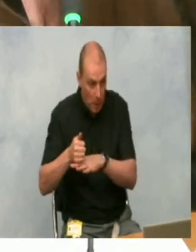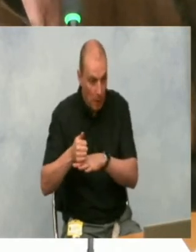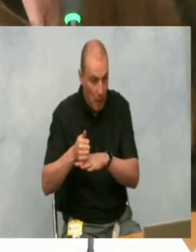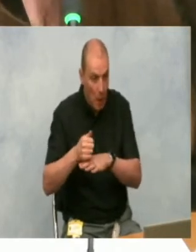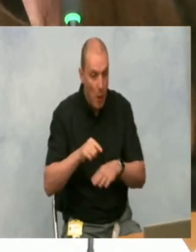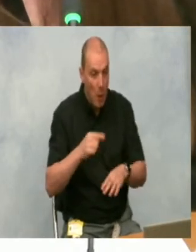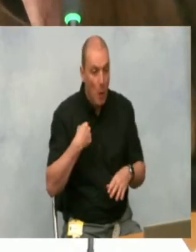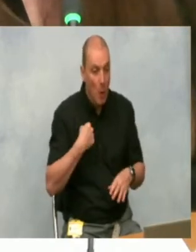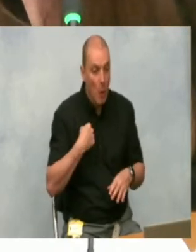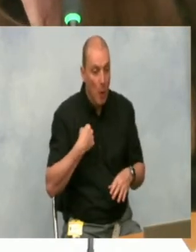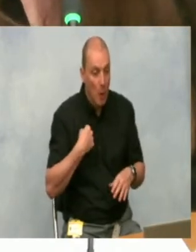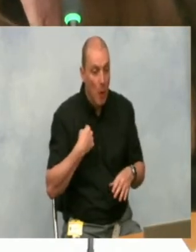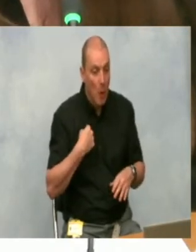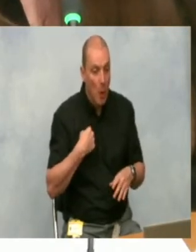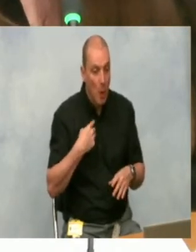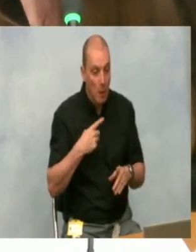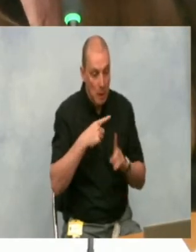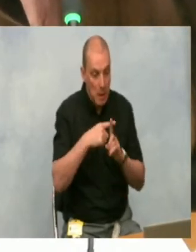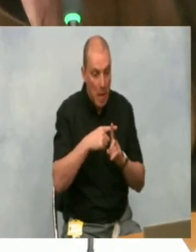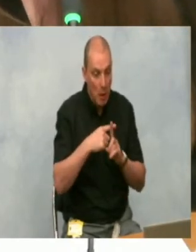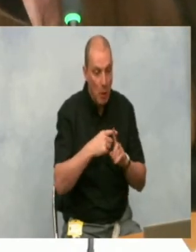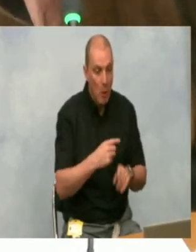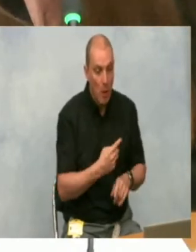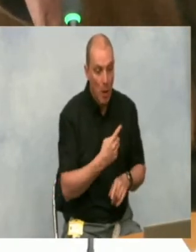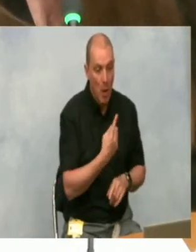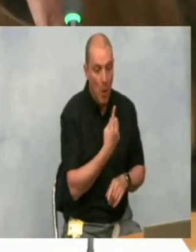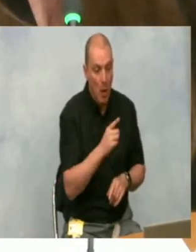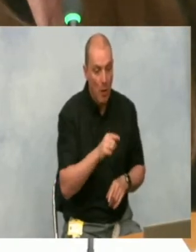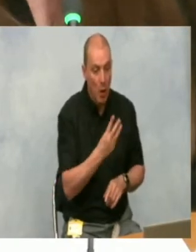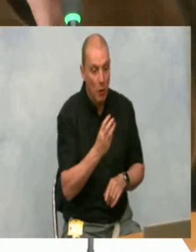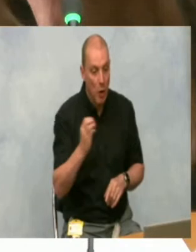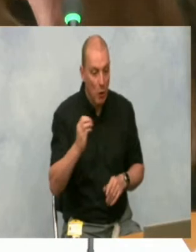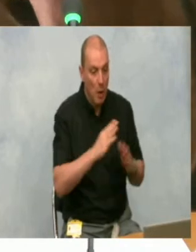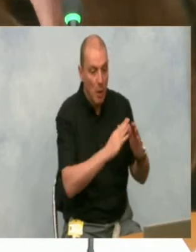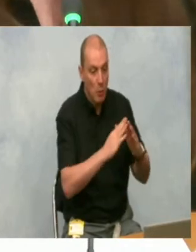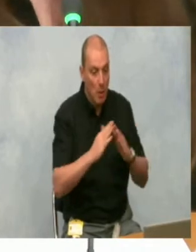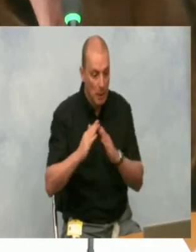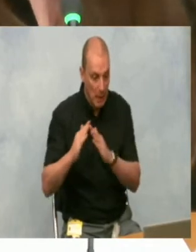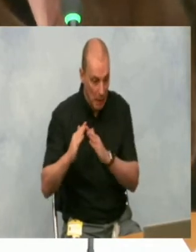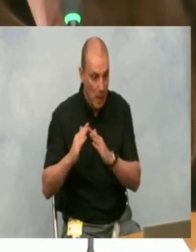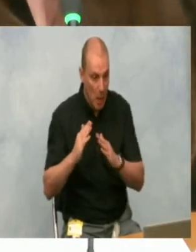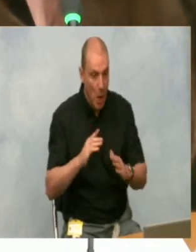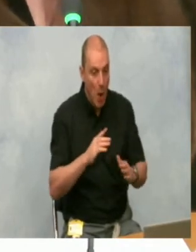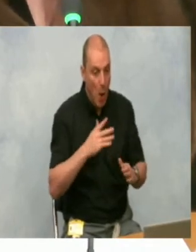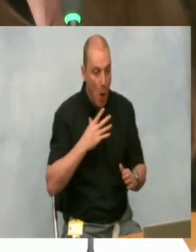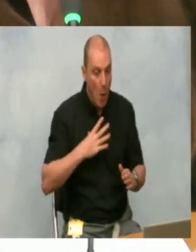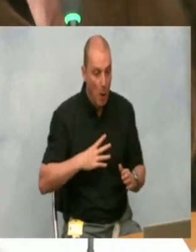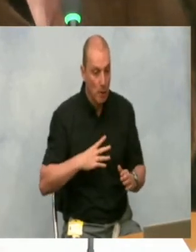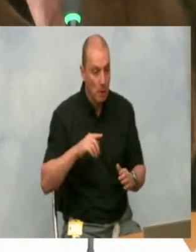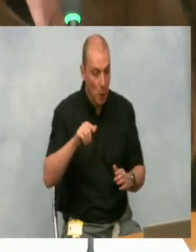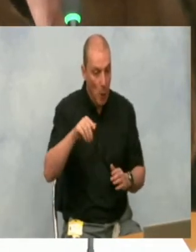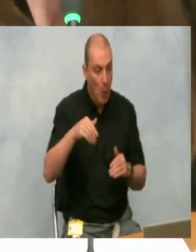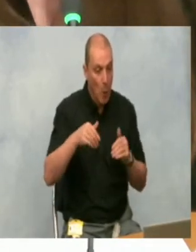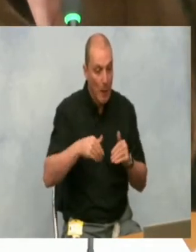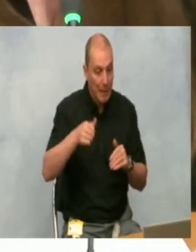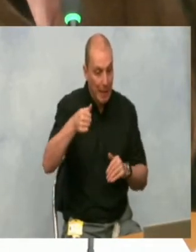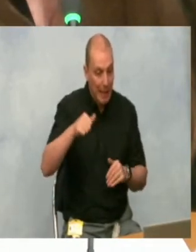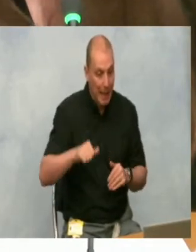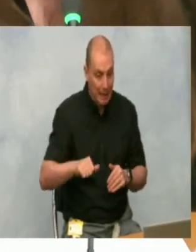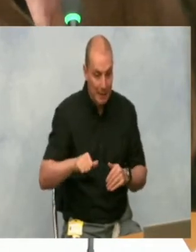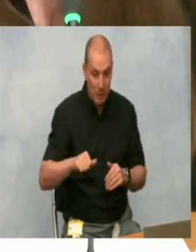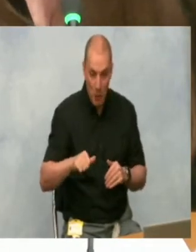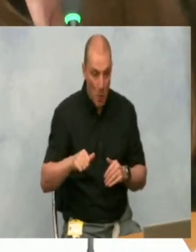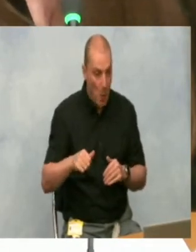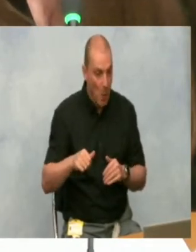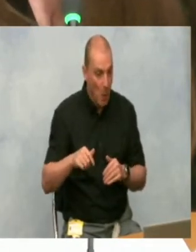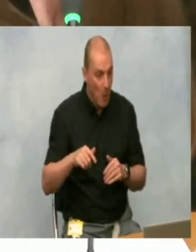for the target of 1,300 properties, then we'll be taking full cognizance of the pressure for housing, the housing need and mix that's needed